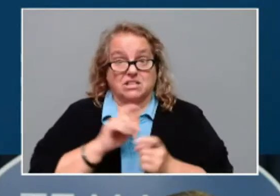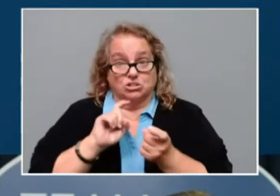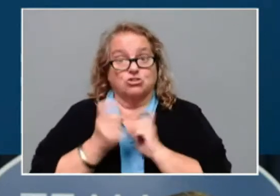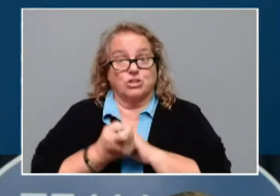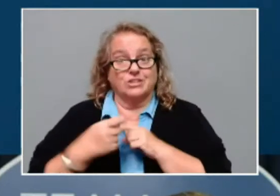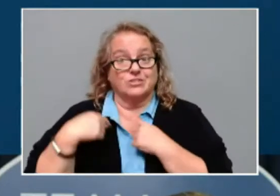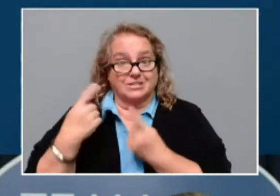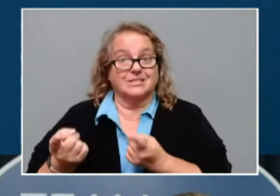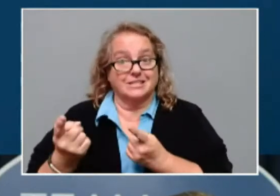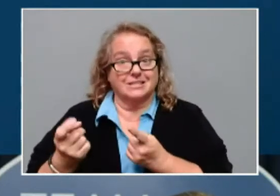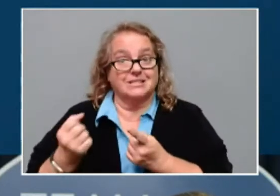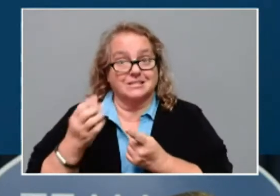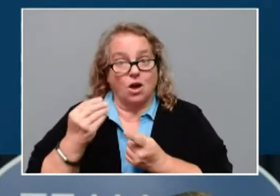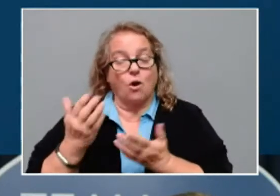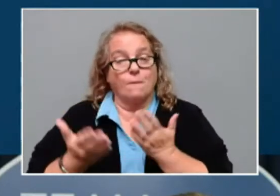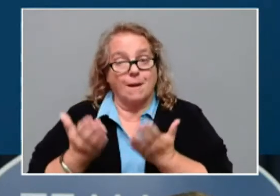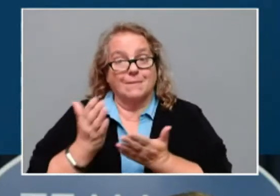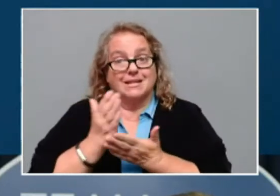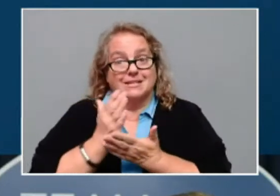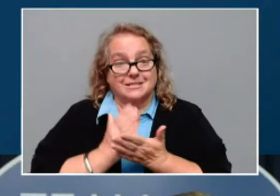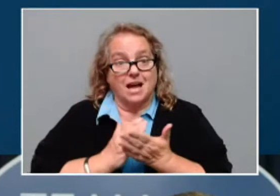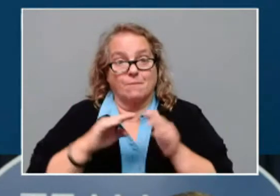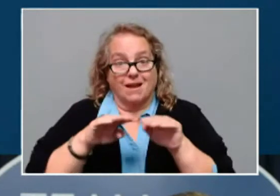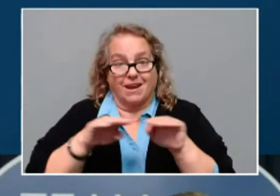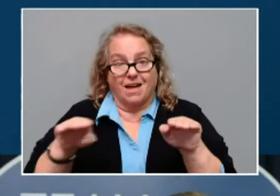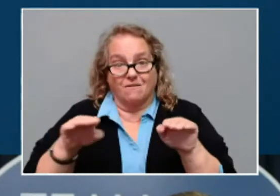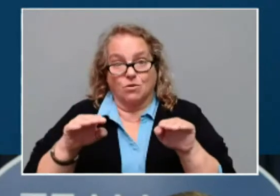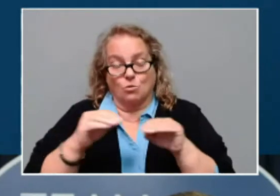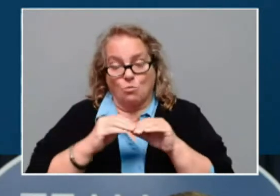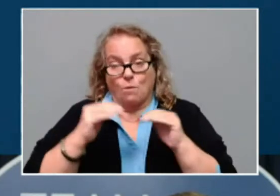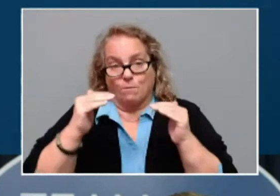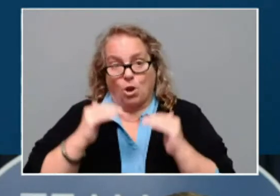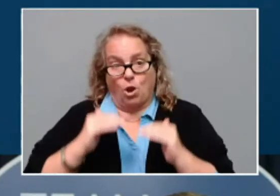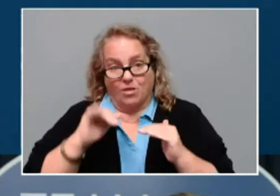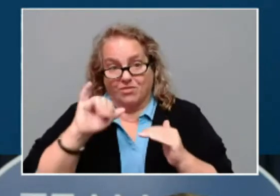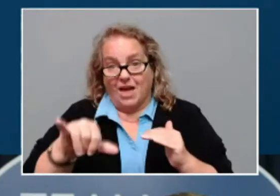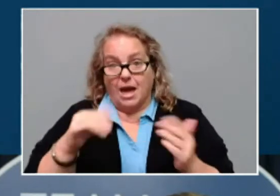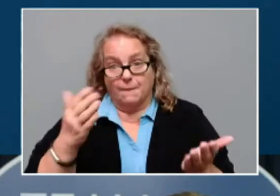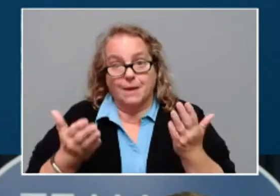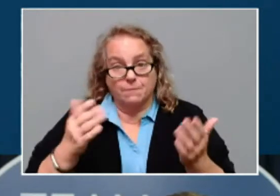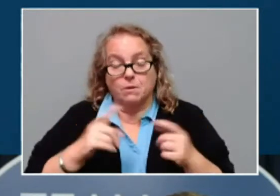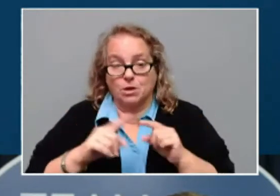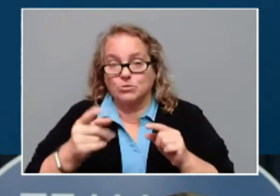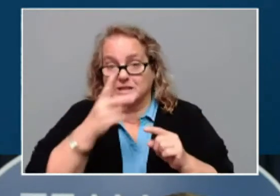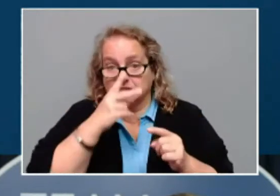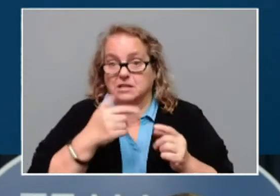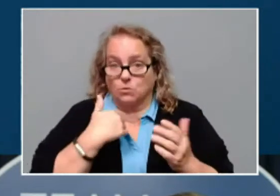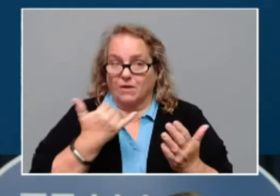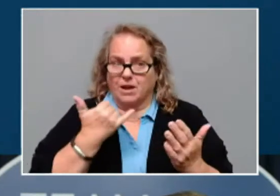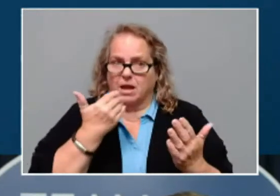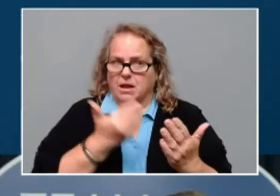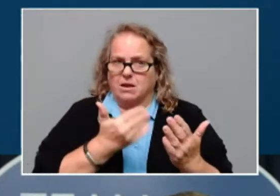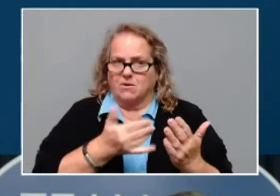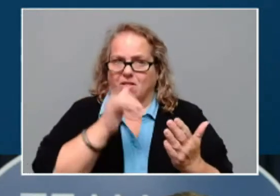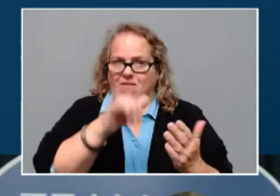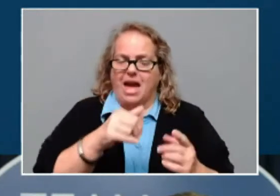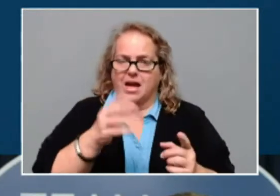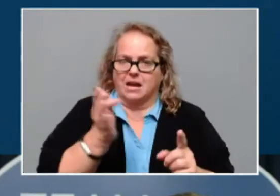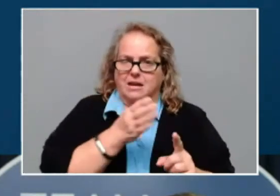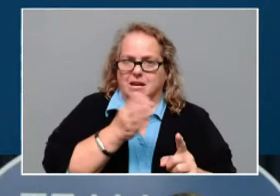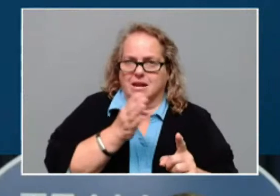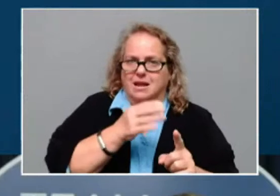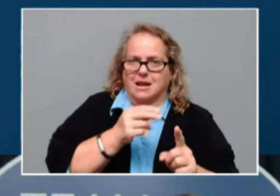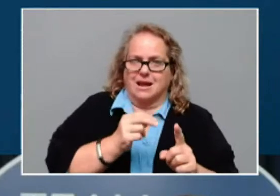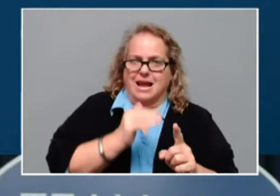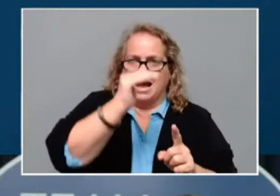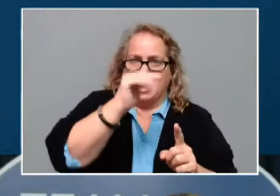some level somewhat below, but as you can see, we're approaching that level. I would say we need to,